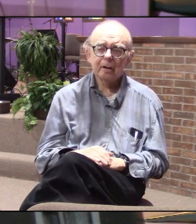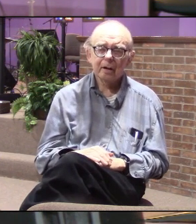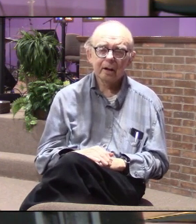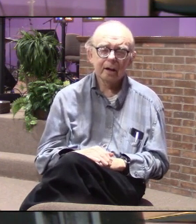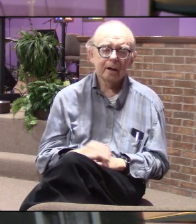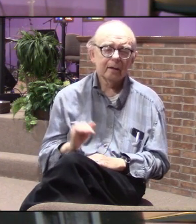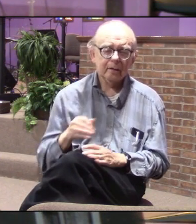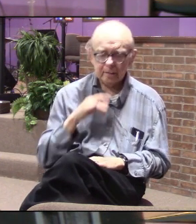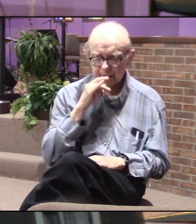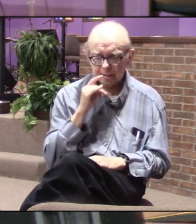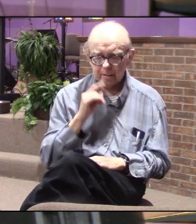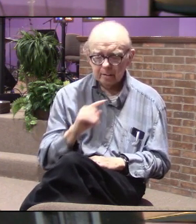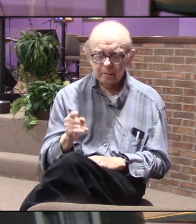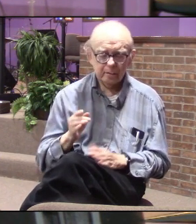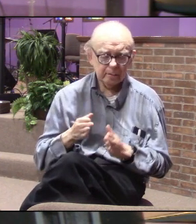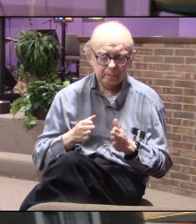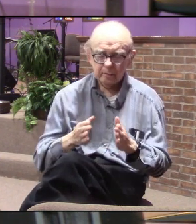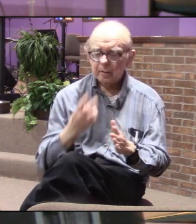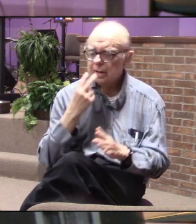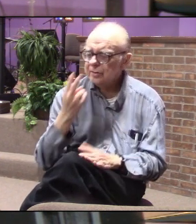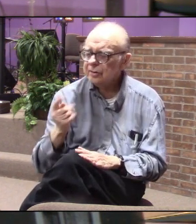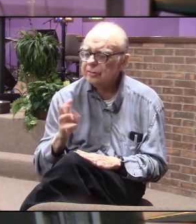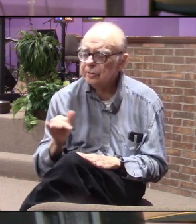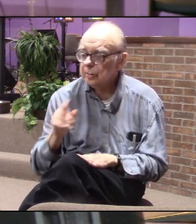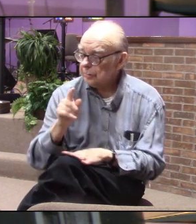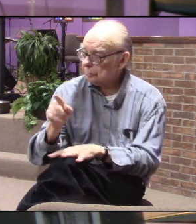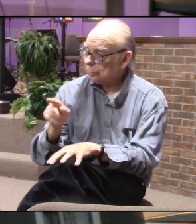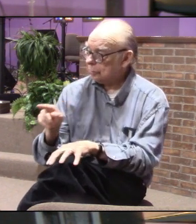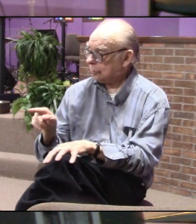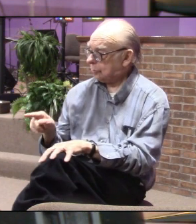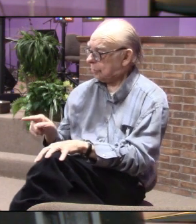And that little kid goes down this aisle and sees these toys.